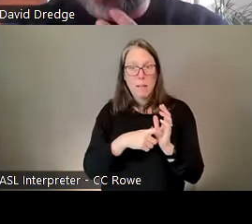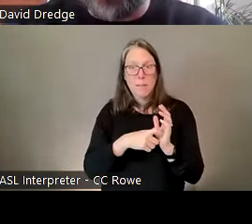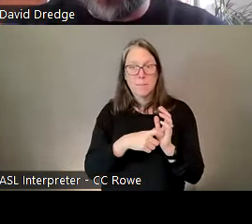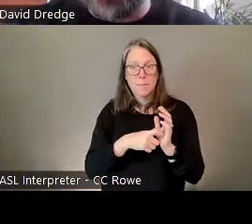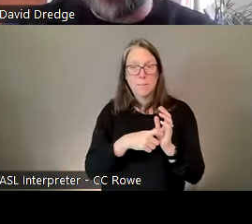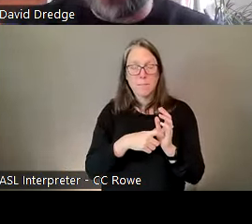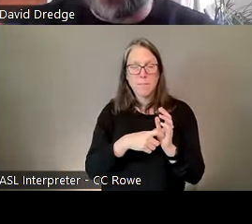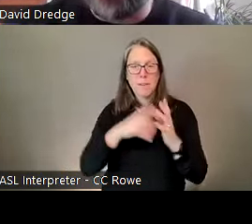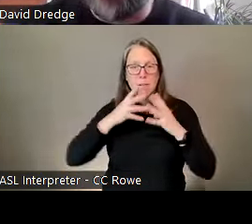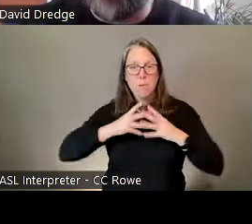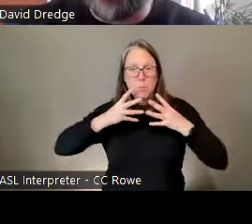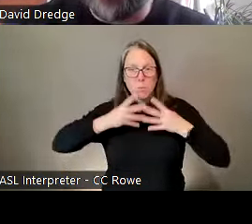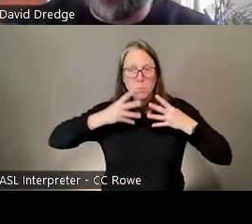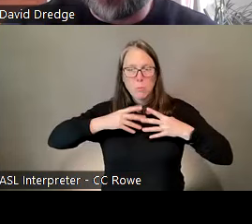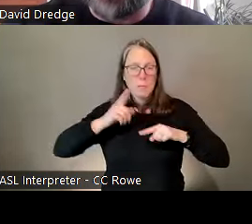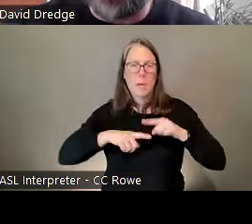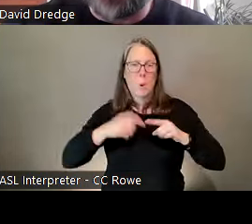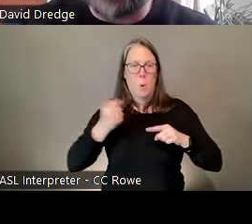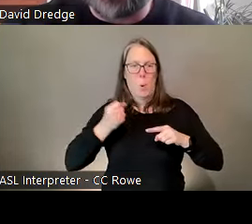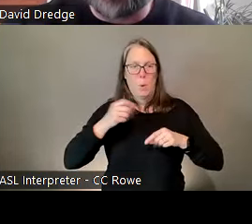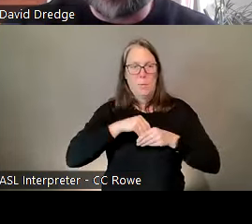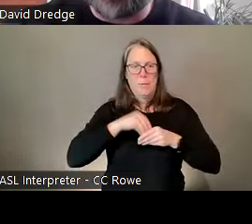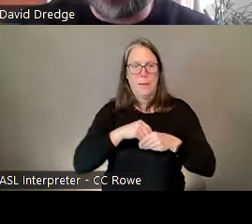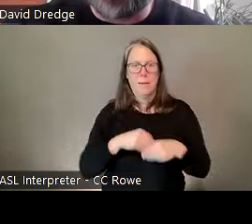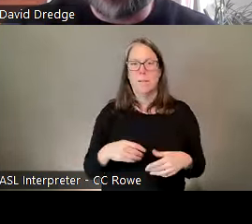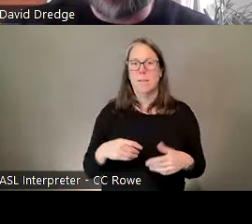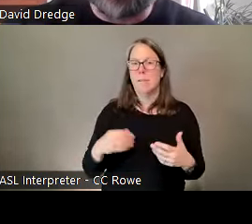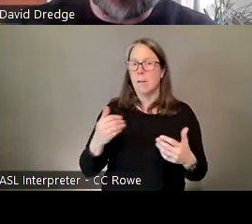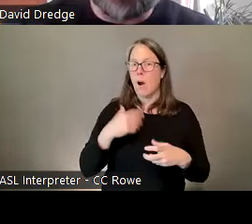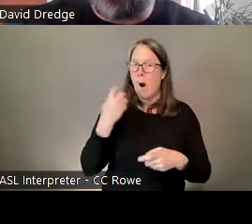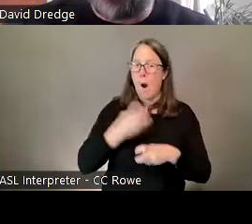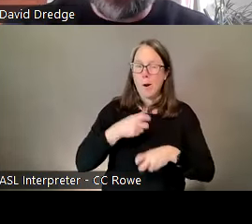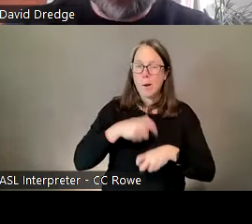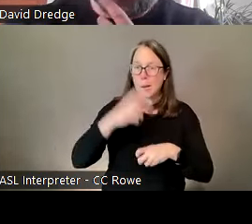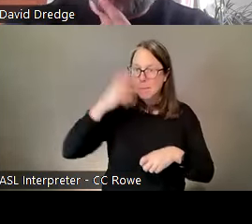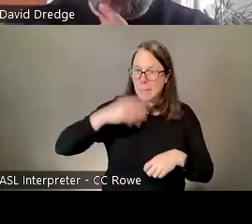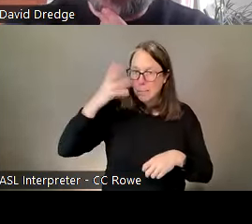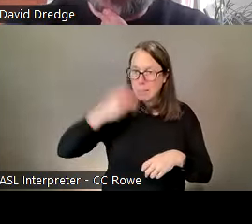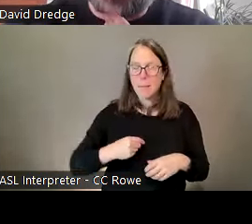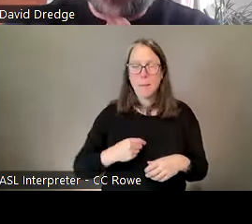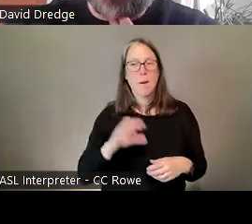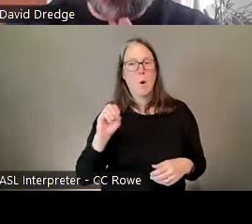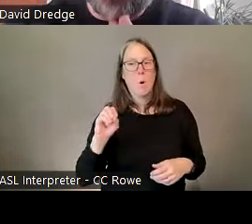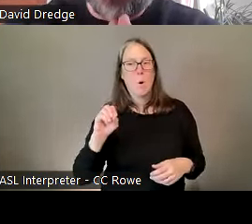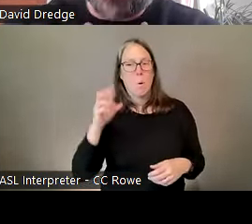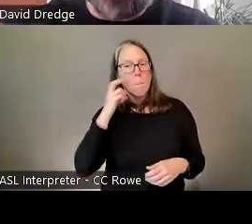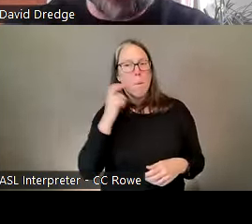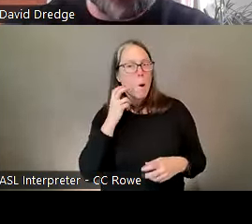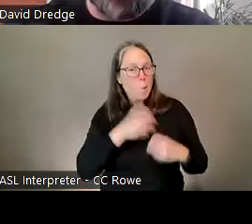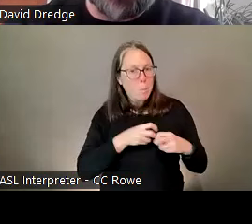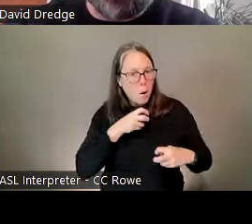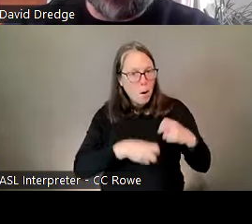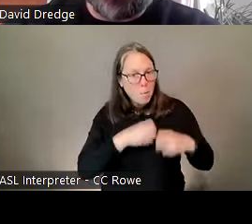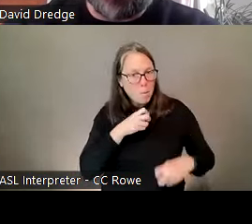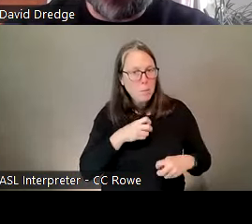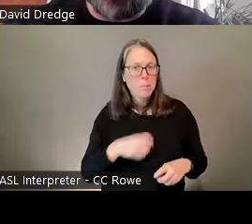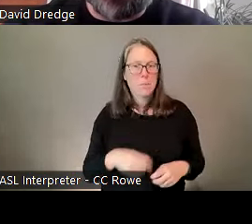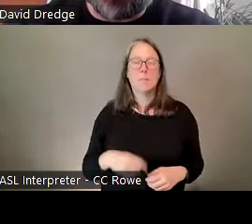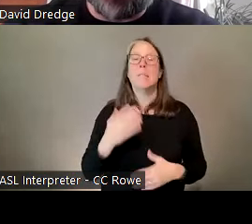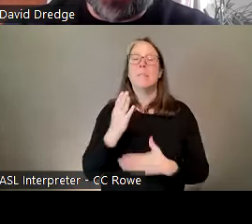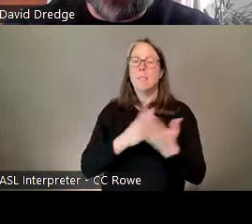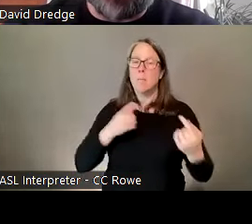oral secretions very well. Many have sleep difficulties. There can be orthopedic complications, and some do have trouble